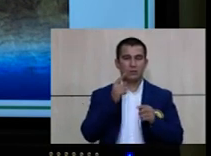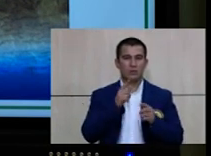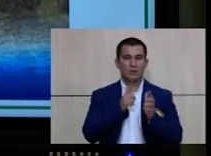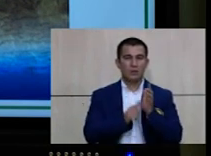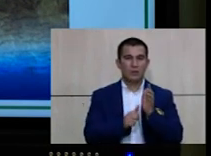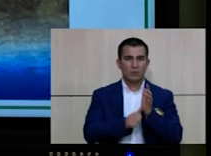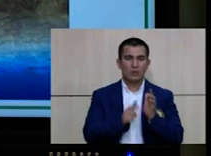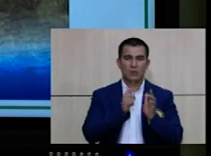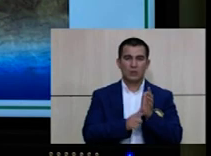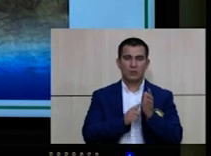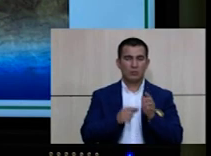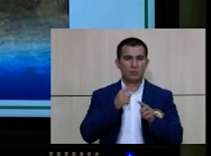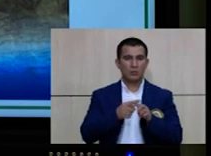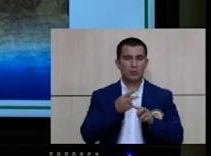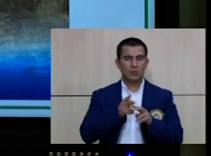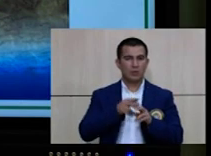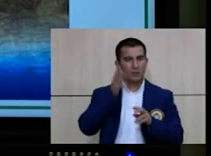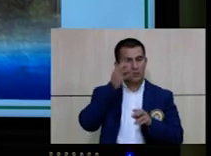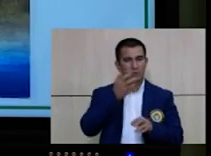+60-+70 darajaga yetadi.